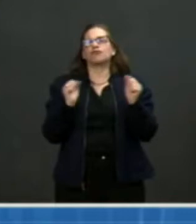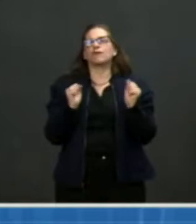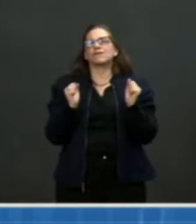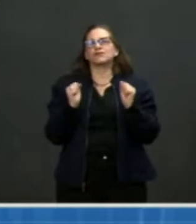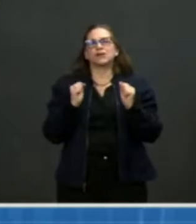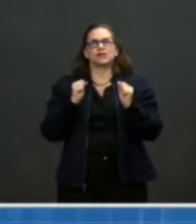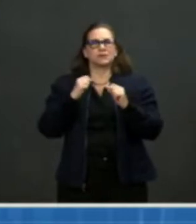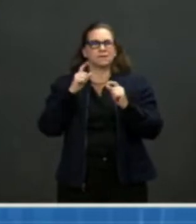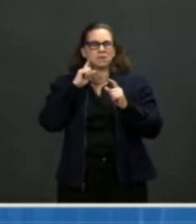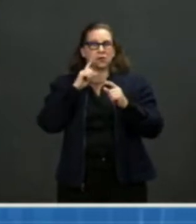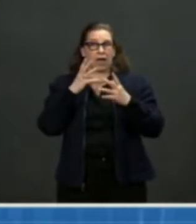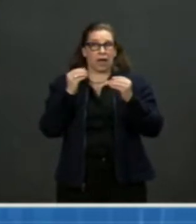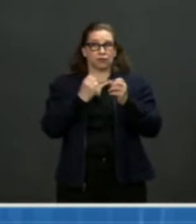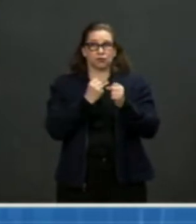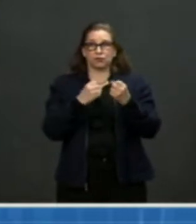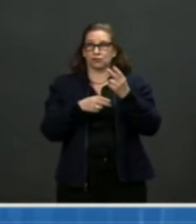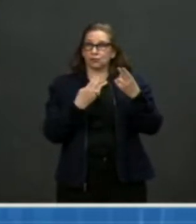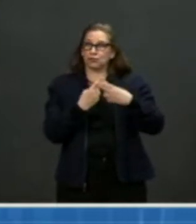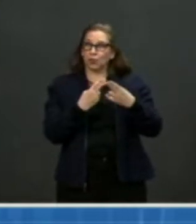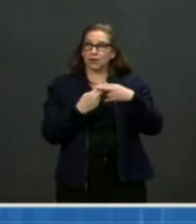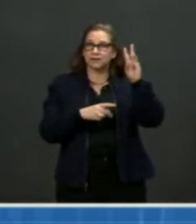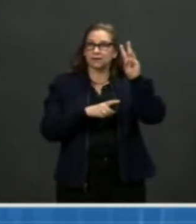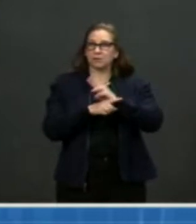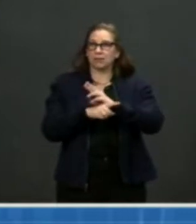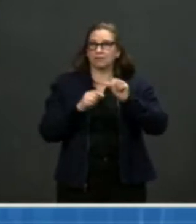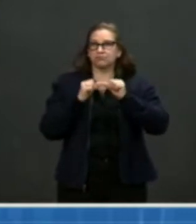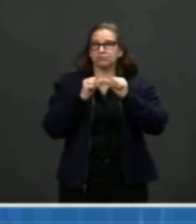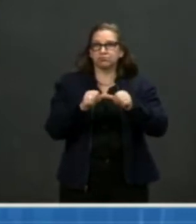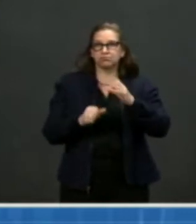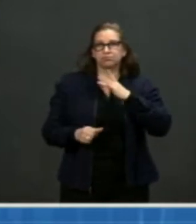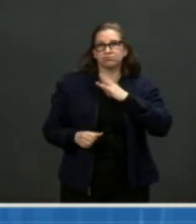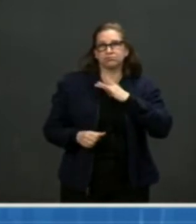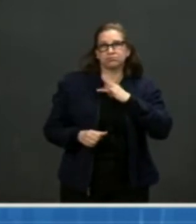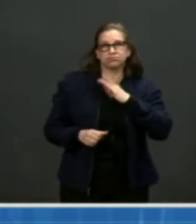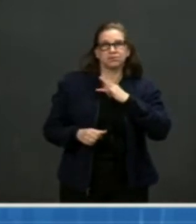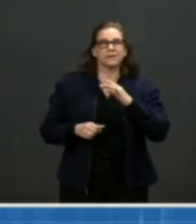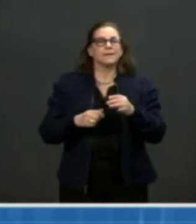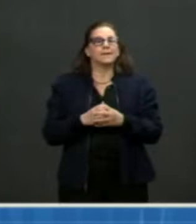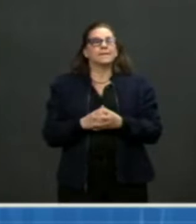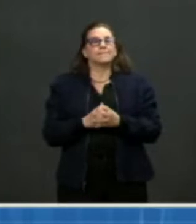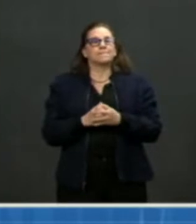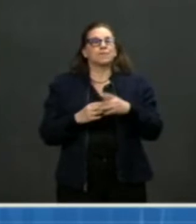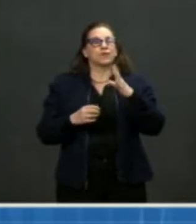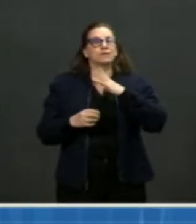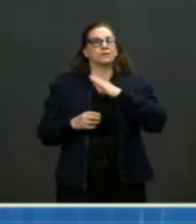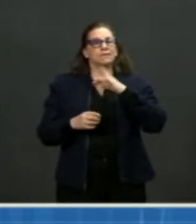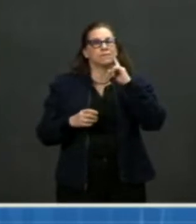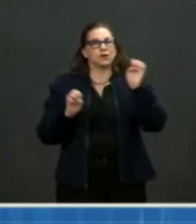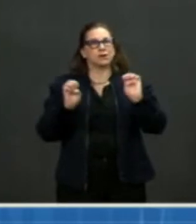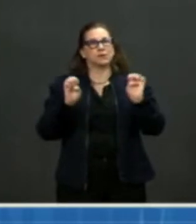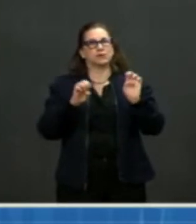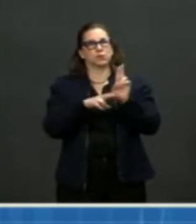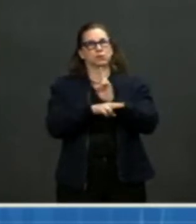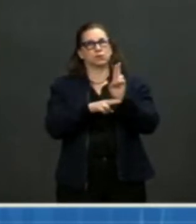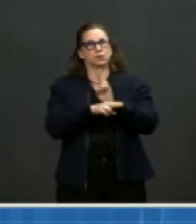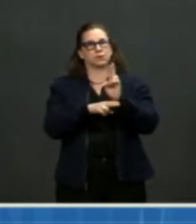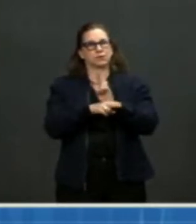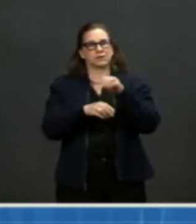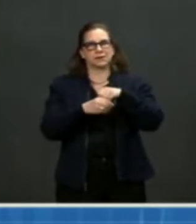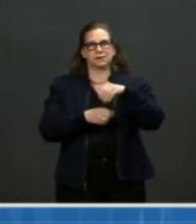conditional marketing authorization or emergency use is already in play in more than 70